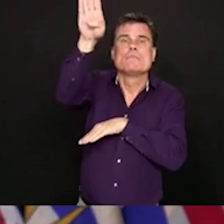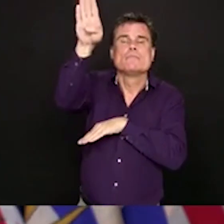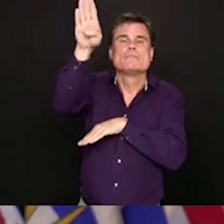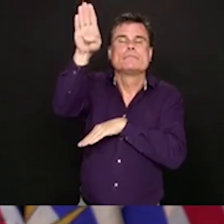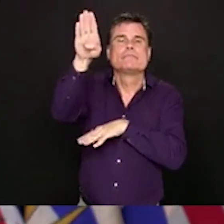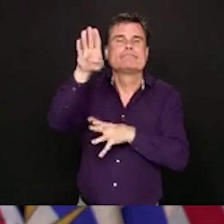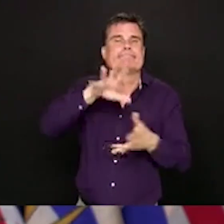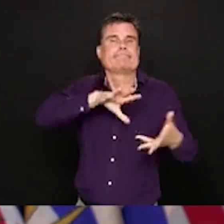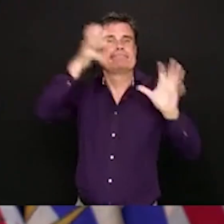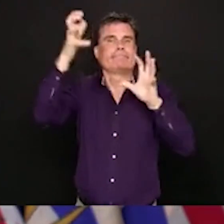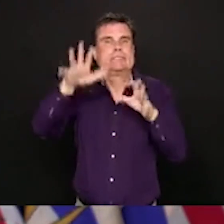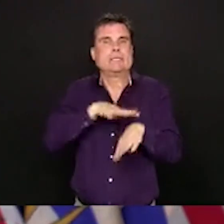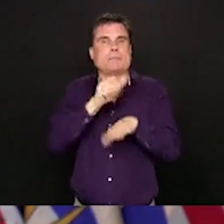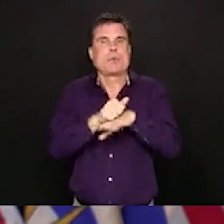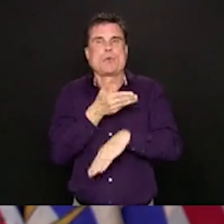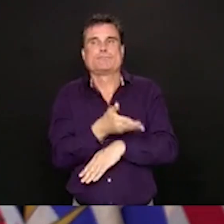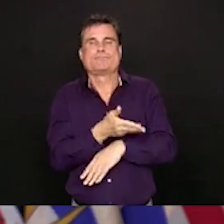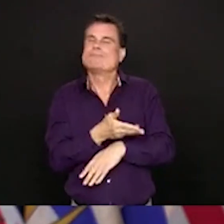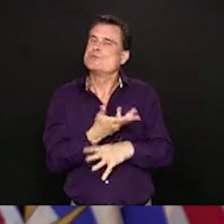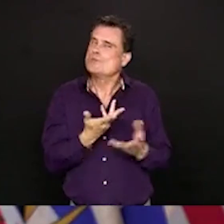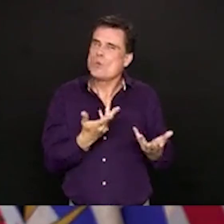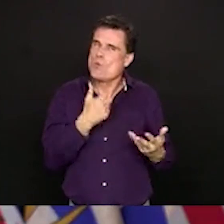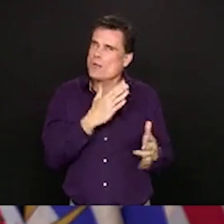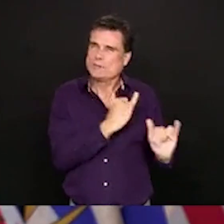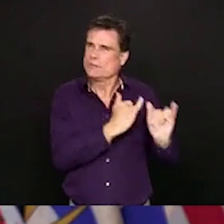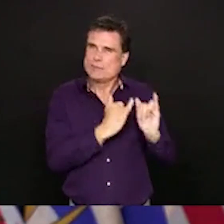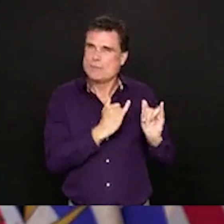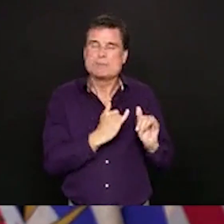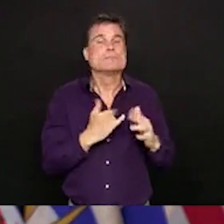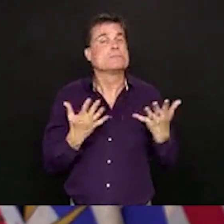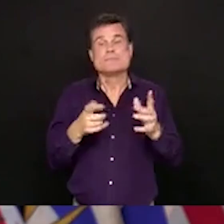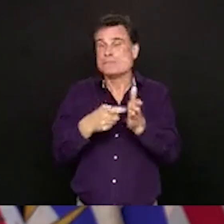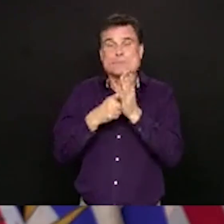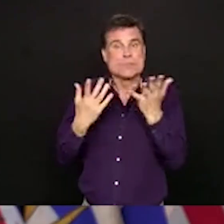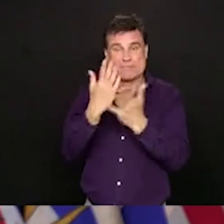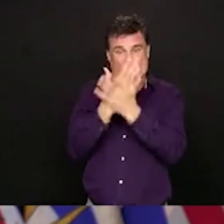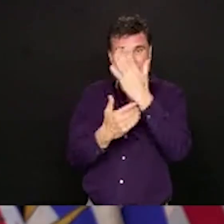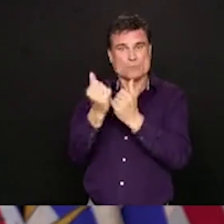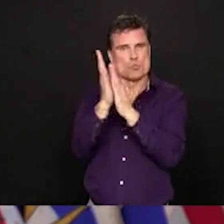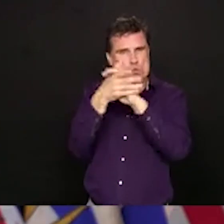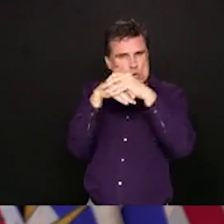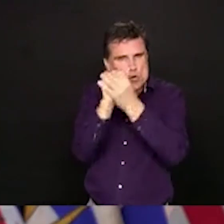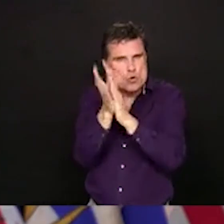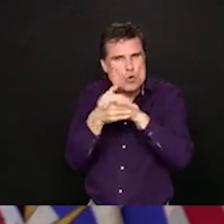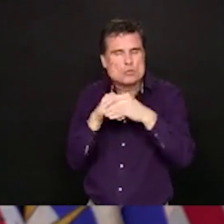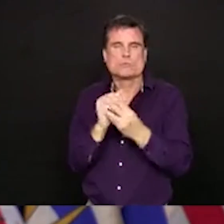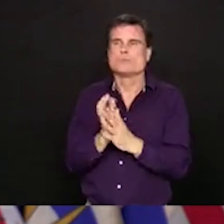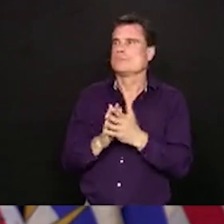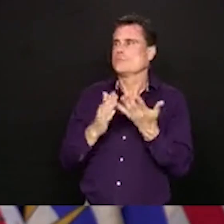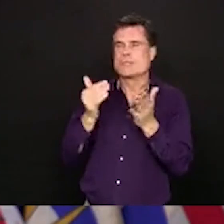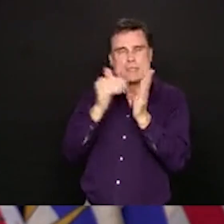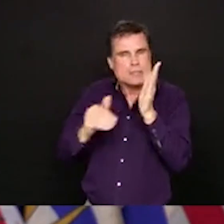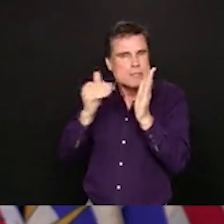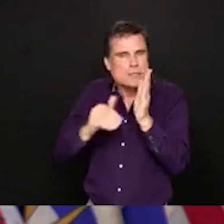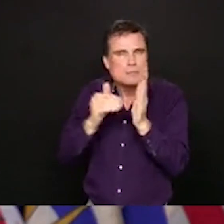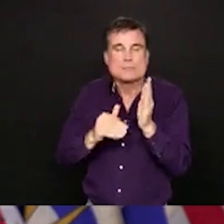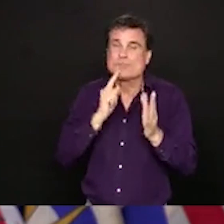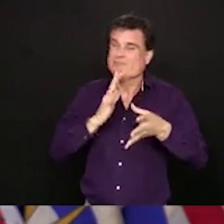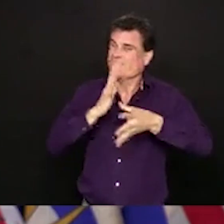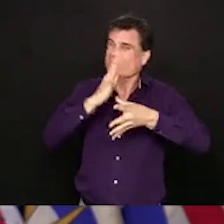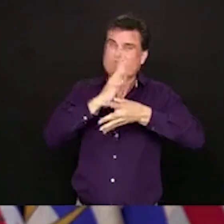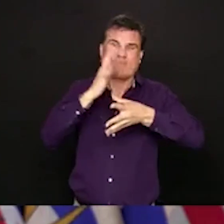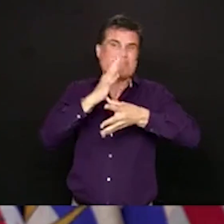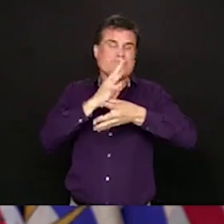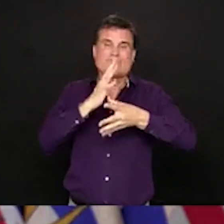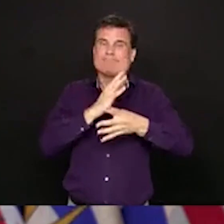and critically important, recognizing and staying home if we're ill, and then connecting with us so we can get testing.